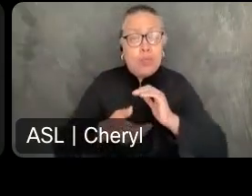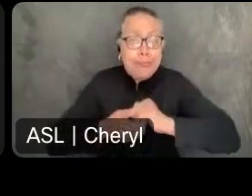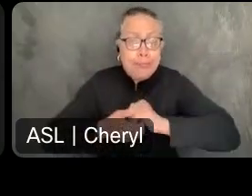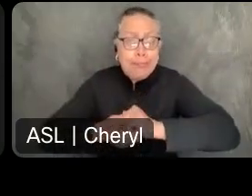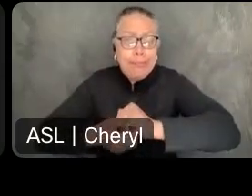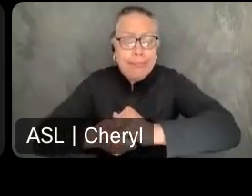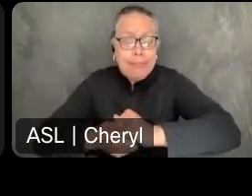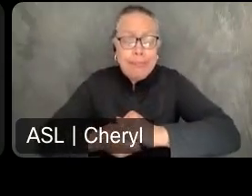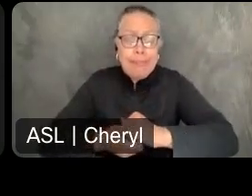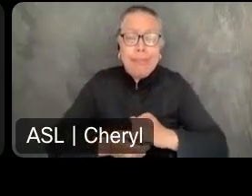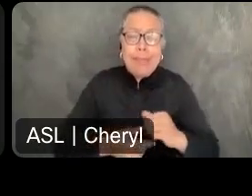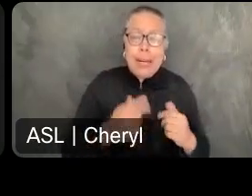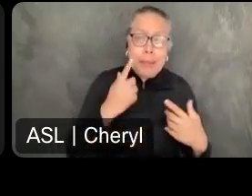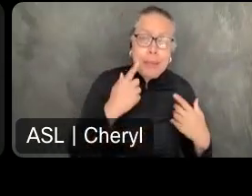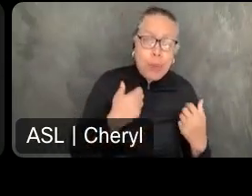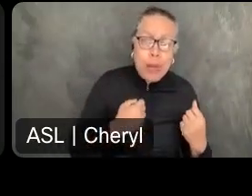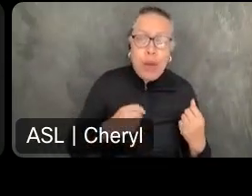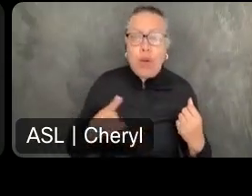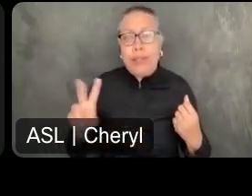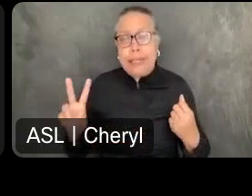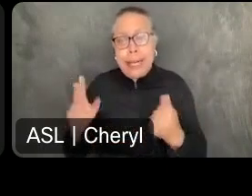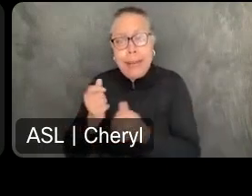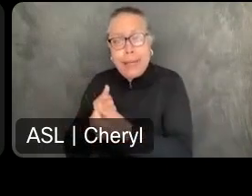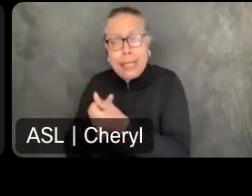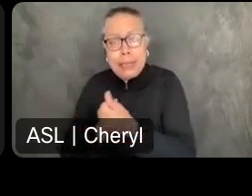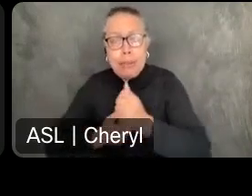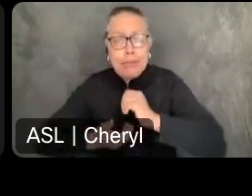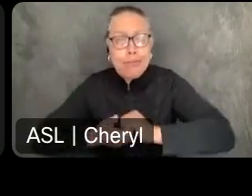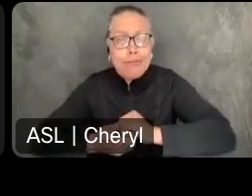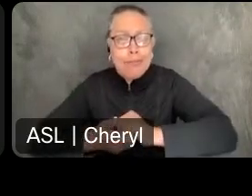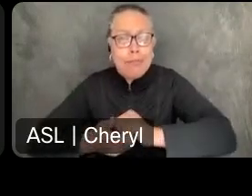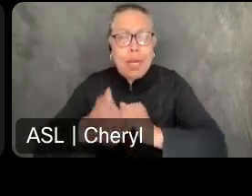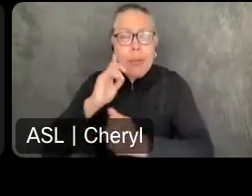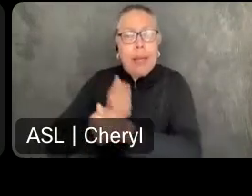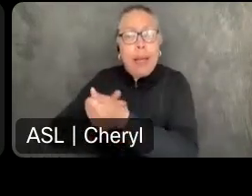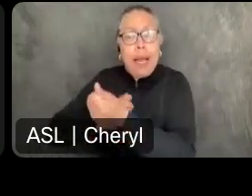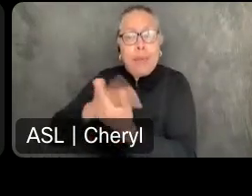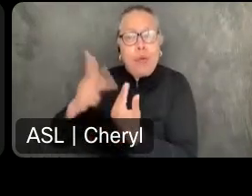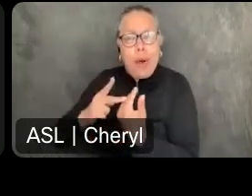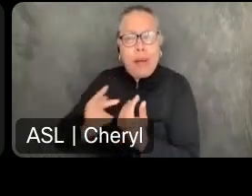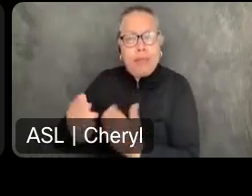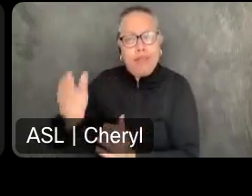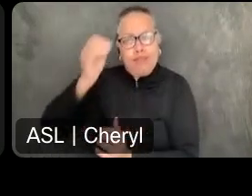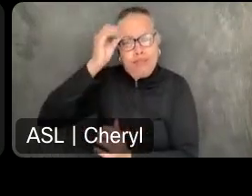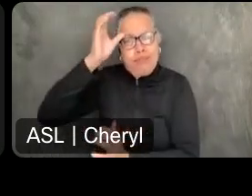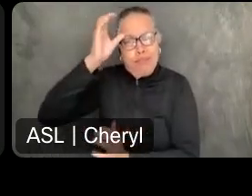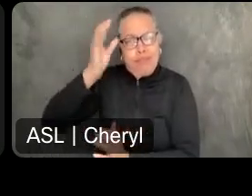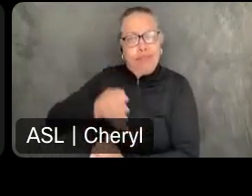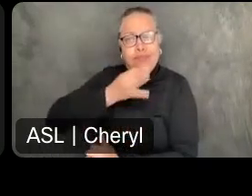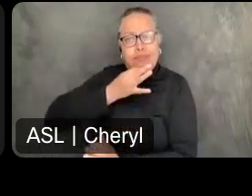with those advocacy programs. Advocacy programs are the experts when it comes to supporting survivors